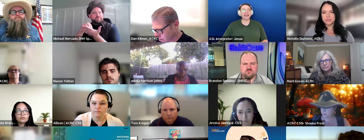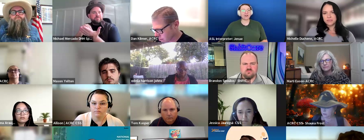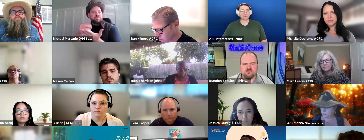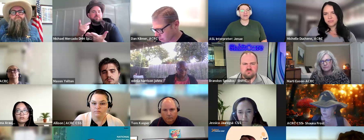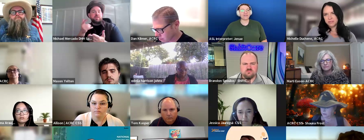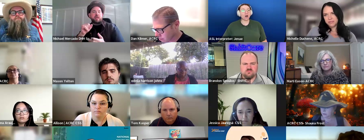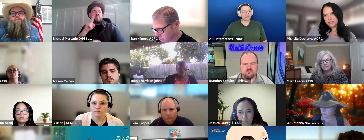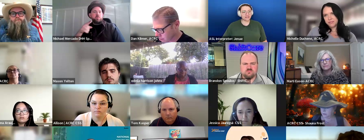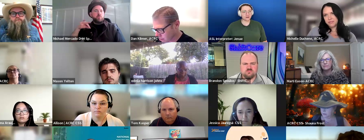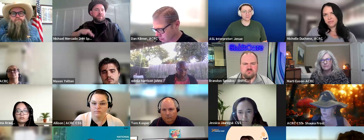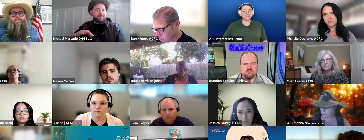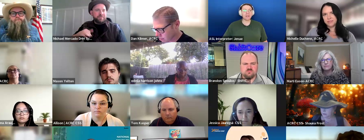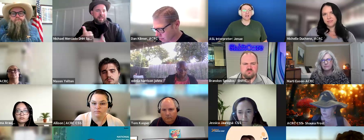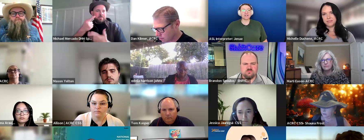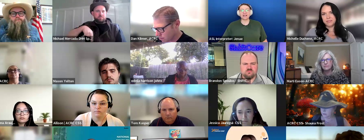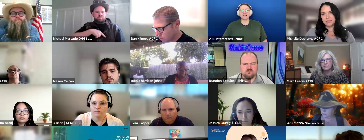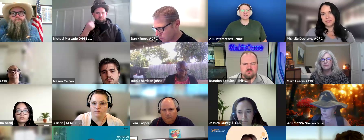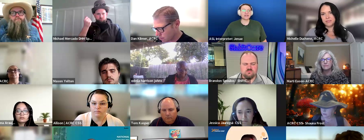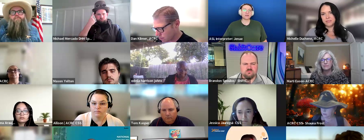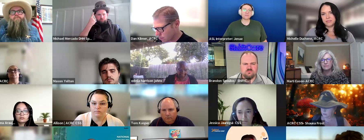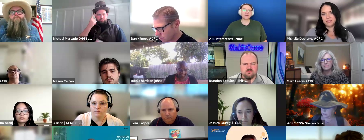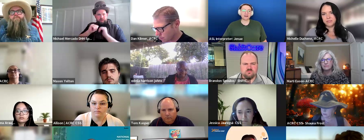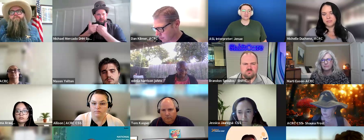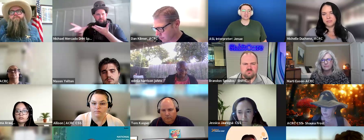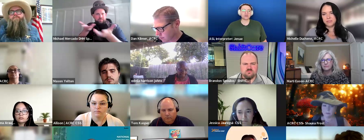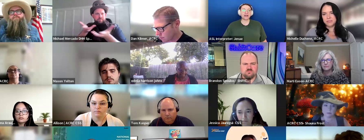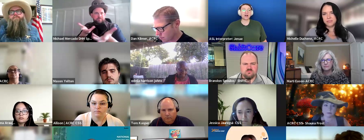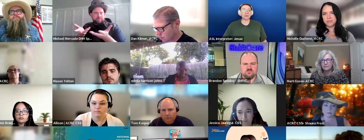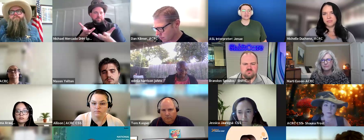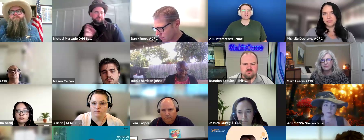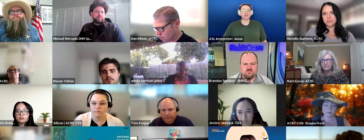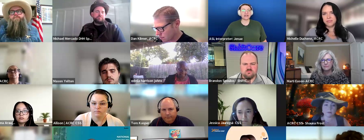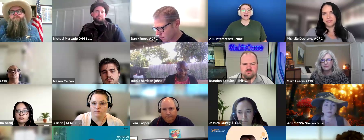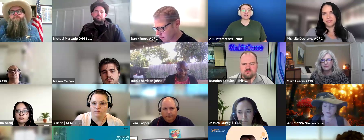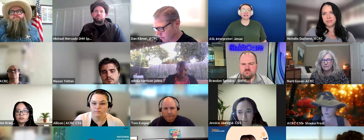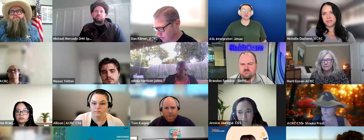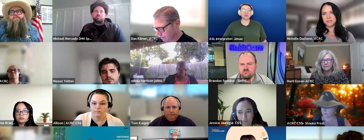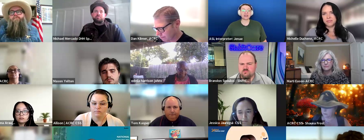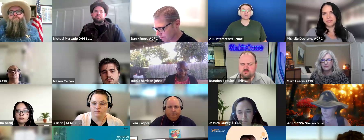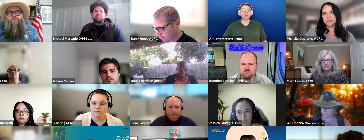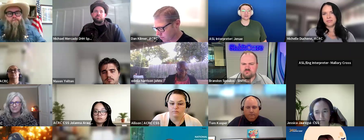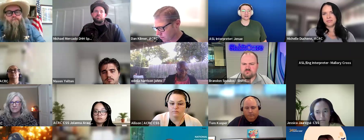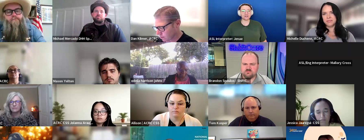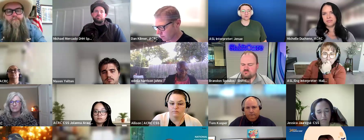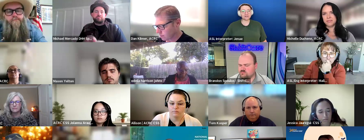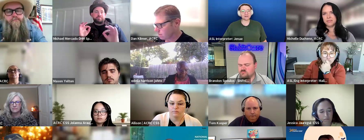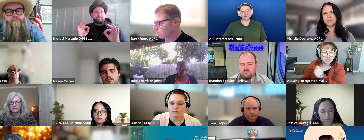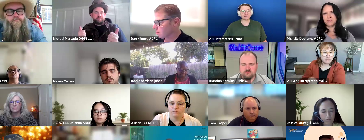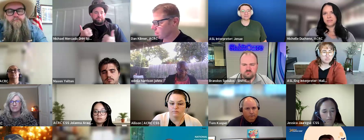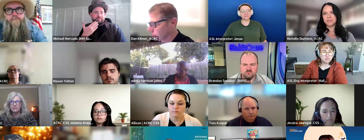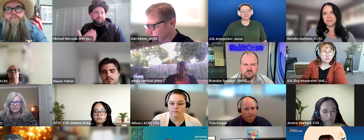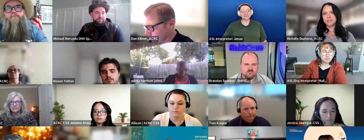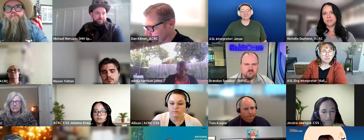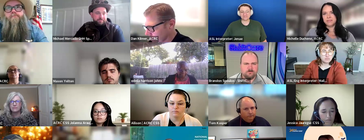being deaf and also having autism. And these can really be beneficial and help us to understand how to interact with different